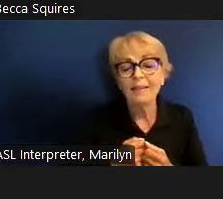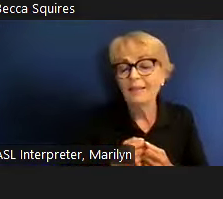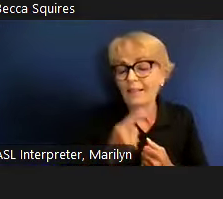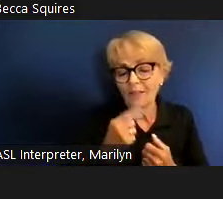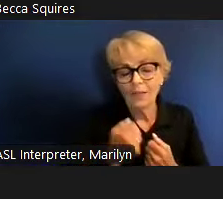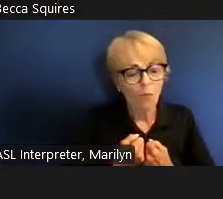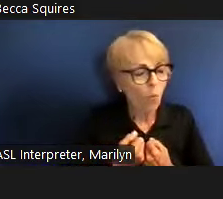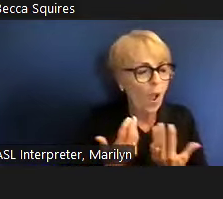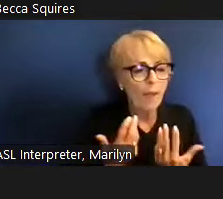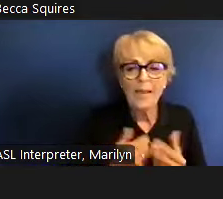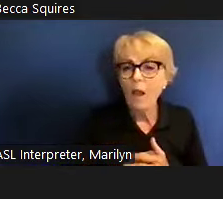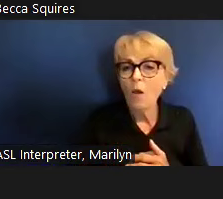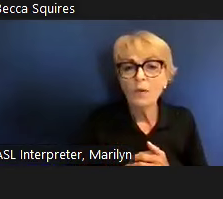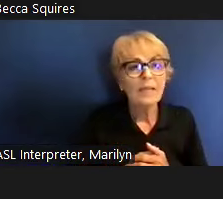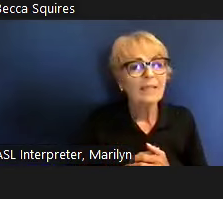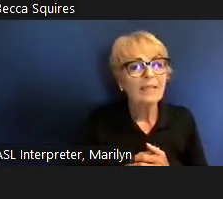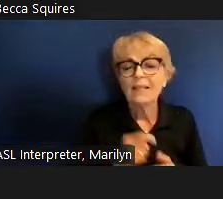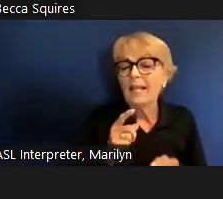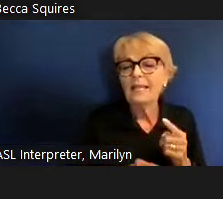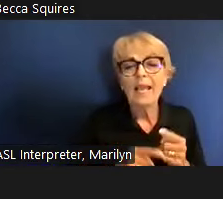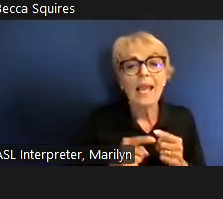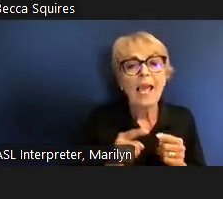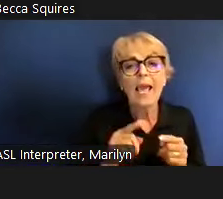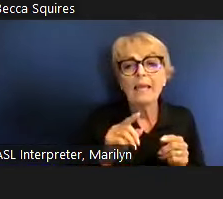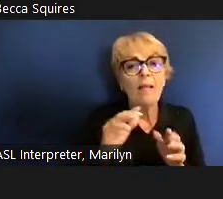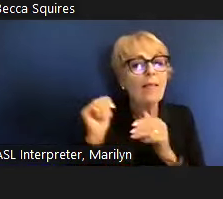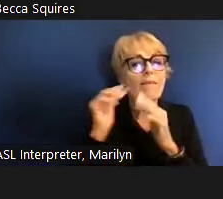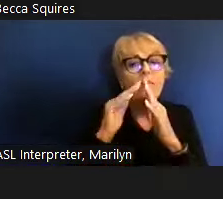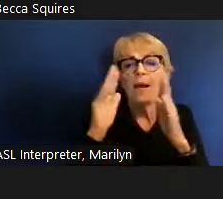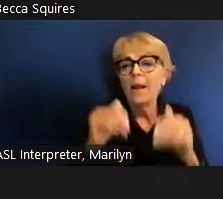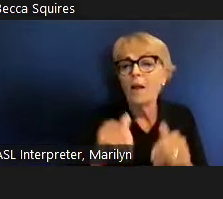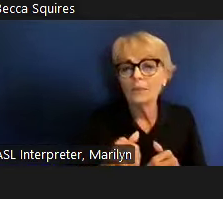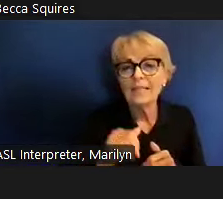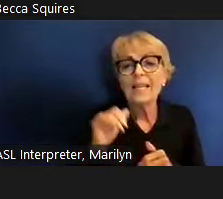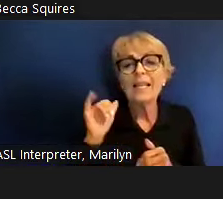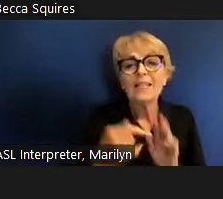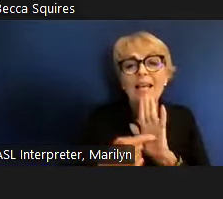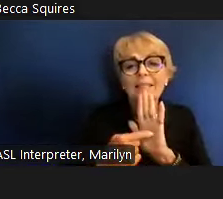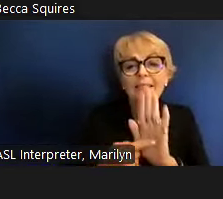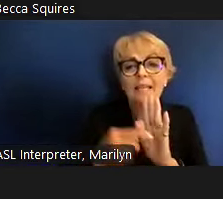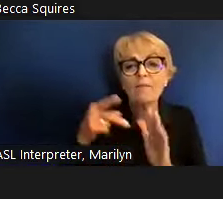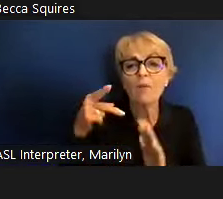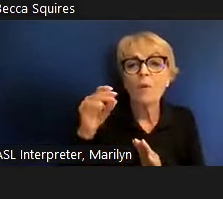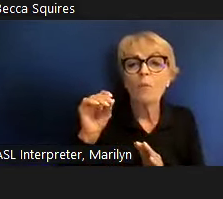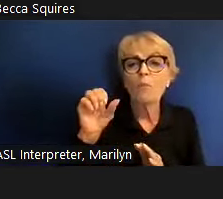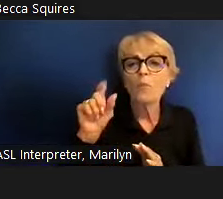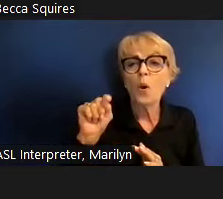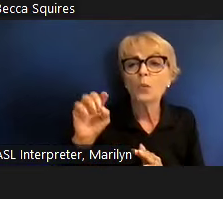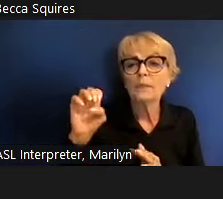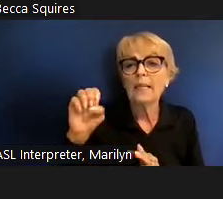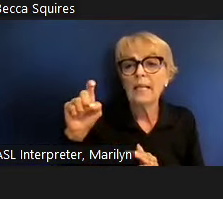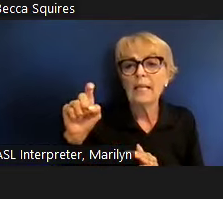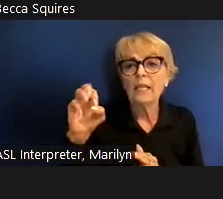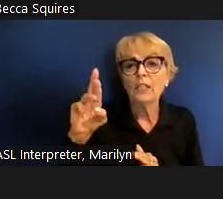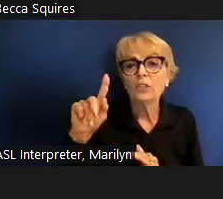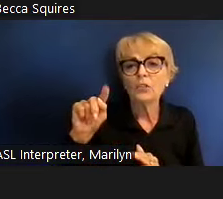house. That's, kind of a definition of post-exertional malaise. And that was the signature of